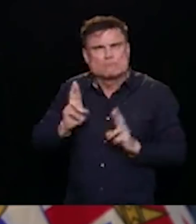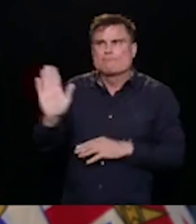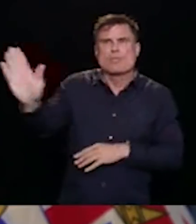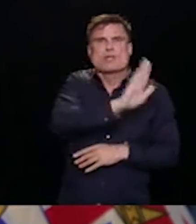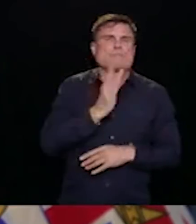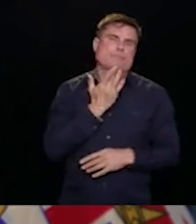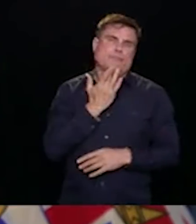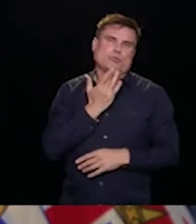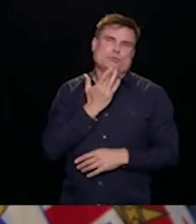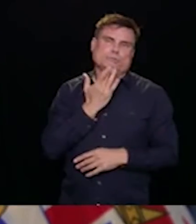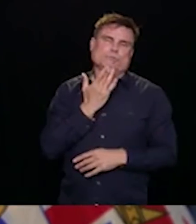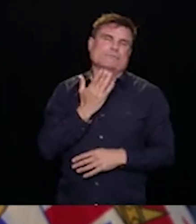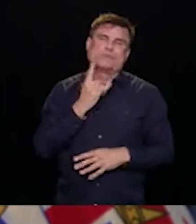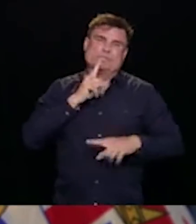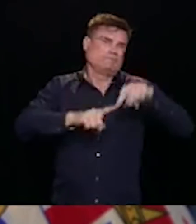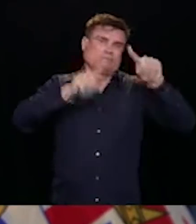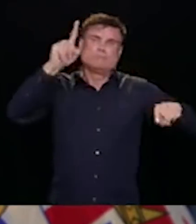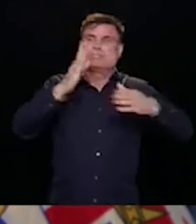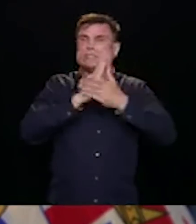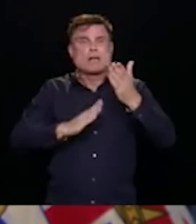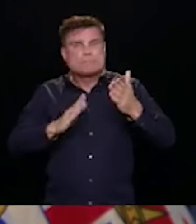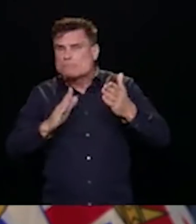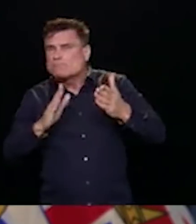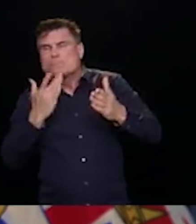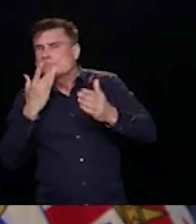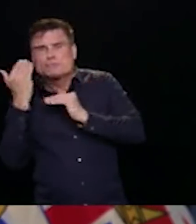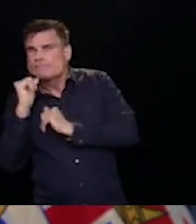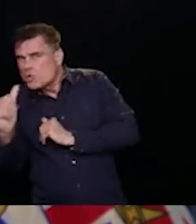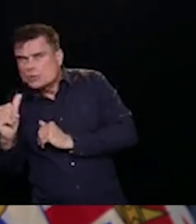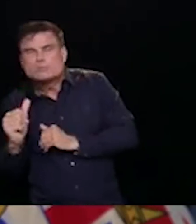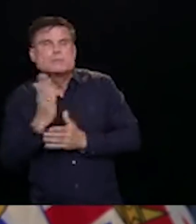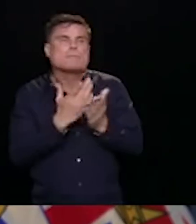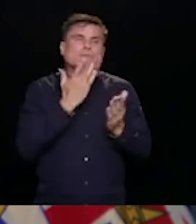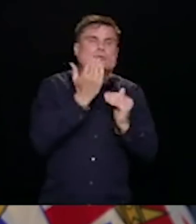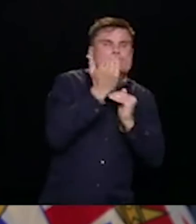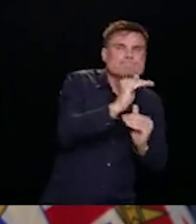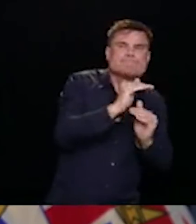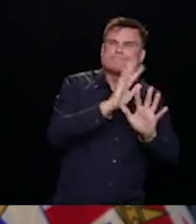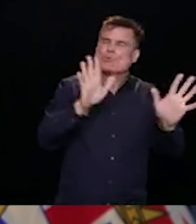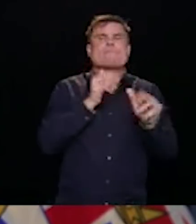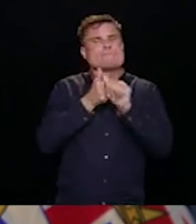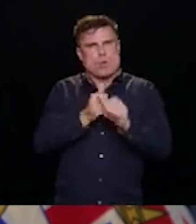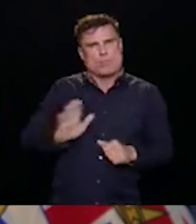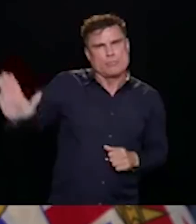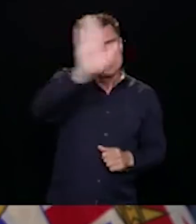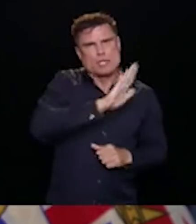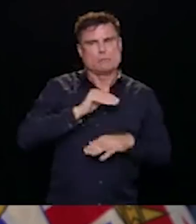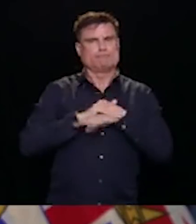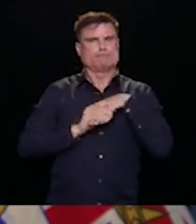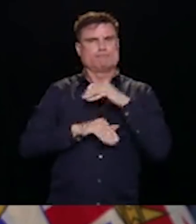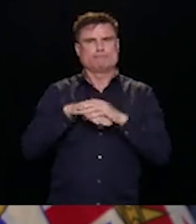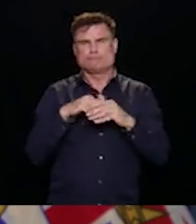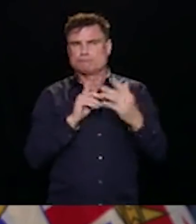us. You have to do what is right for you, and what you do makes a difference. Makes a difference for your family, makes a